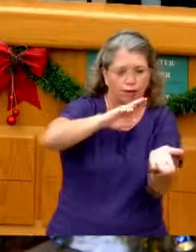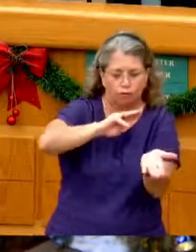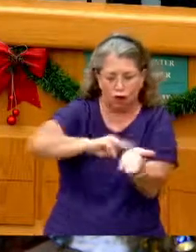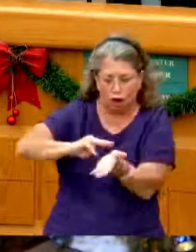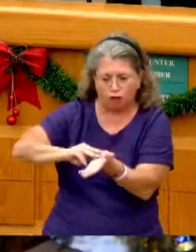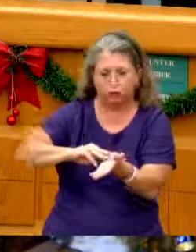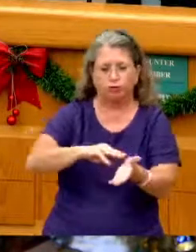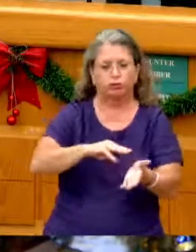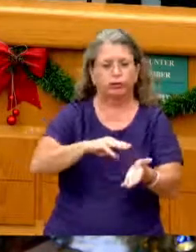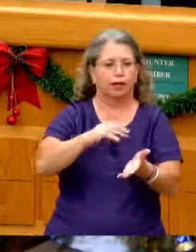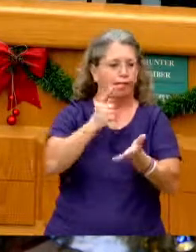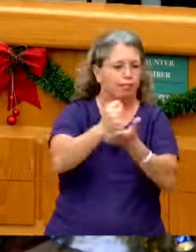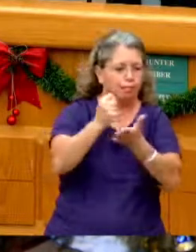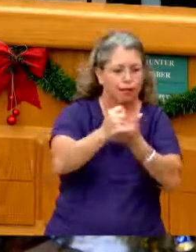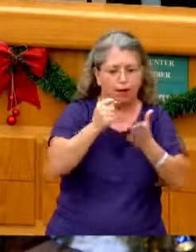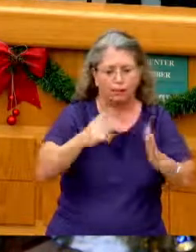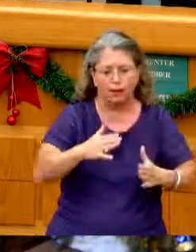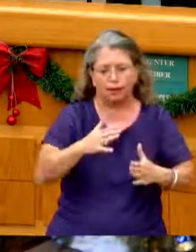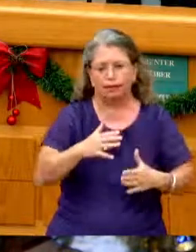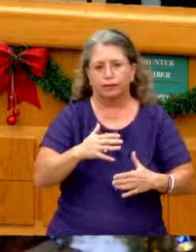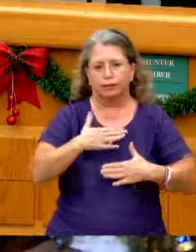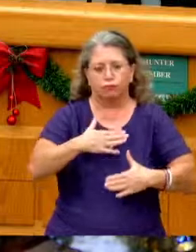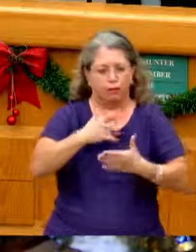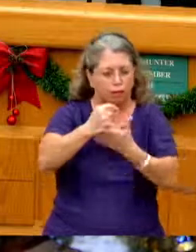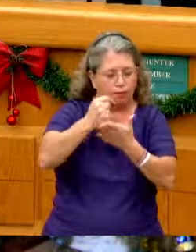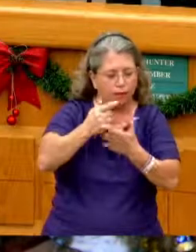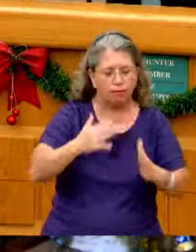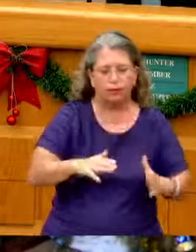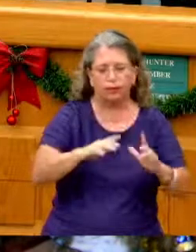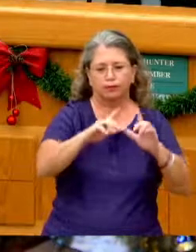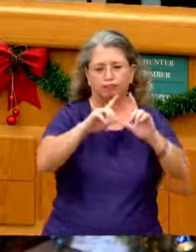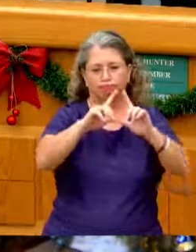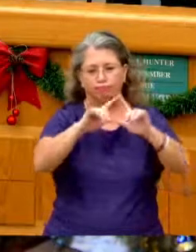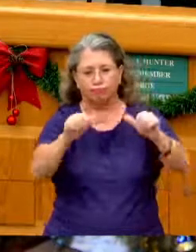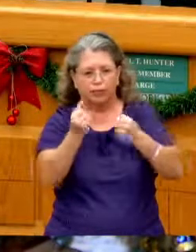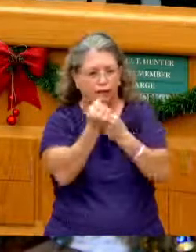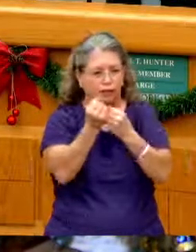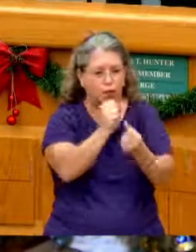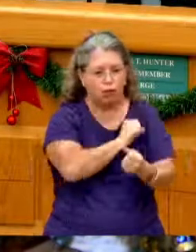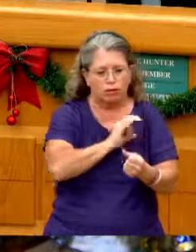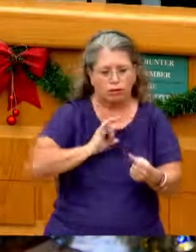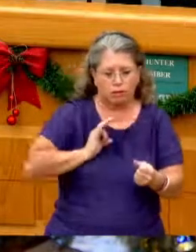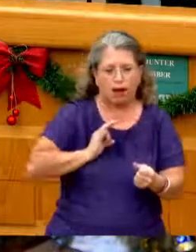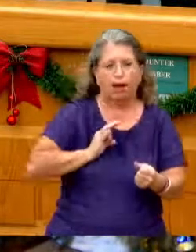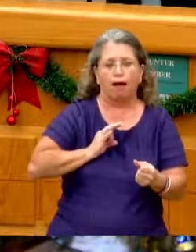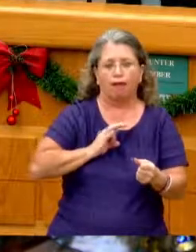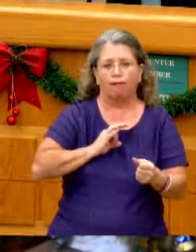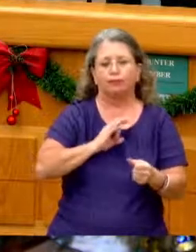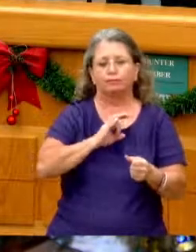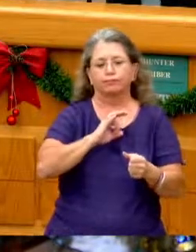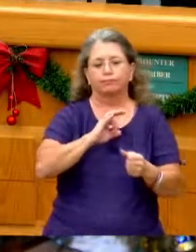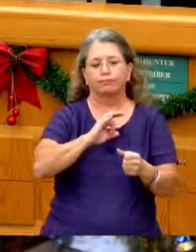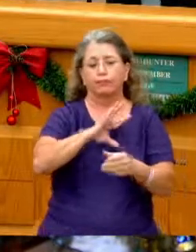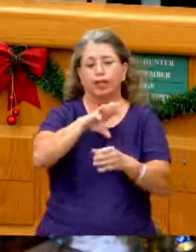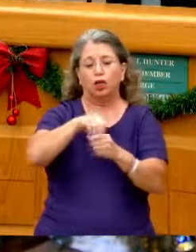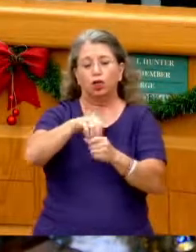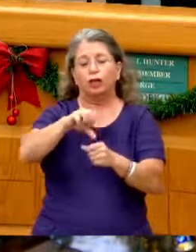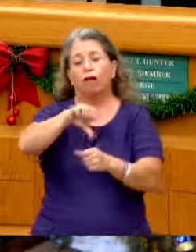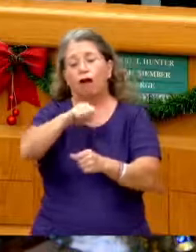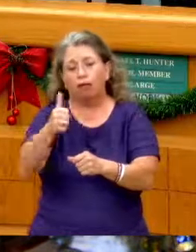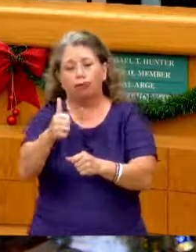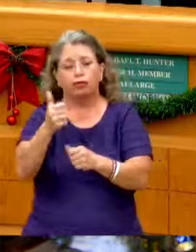support staff at our hospitals that are being vaccinated right now, including outpatient services. In